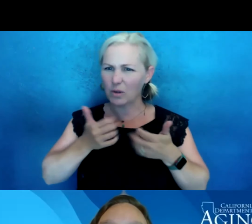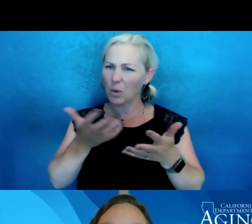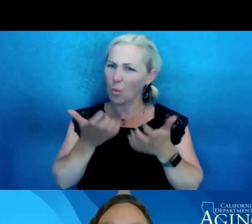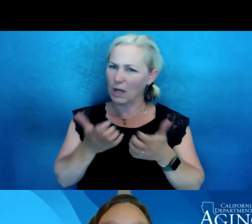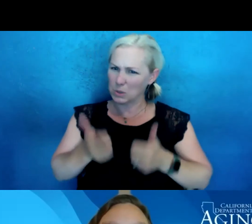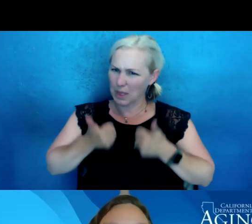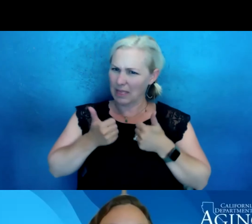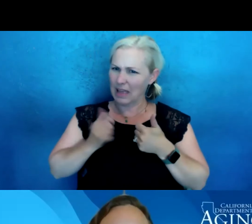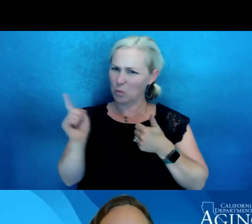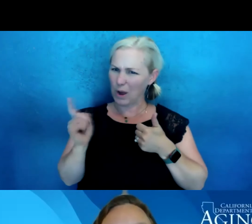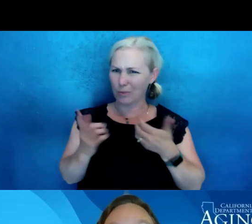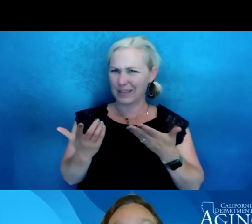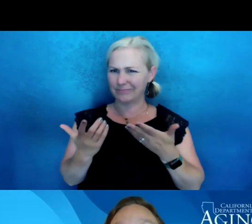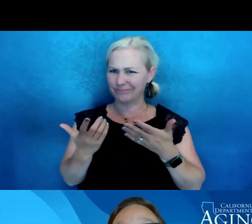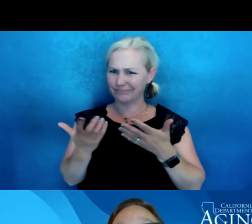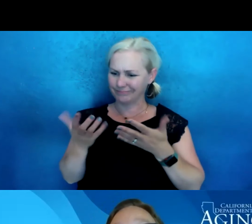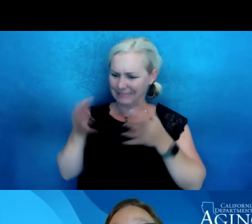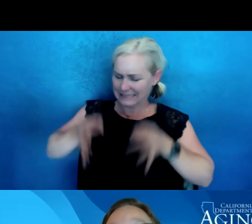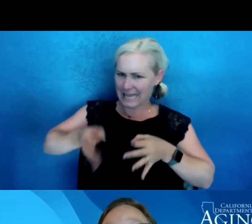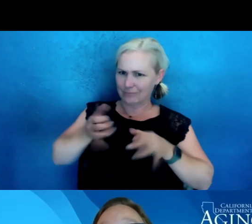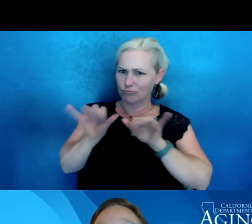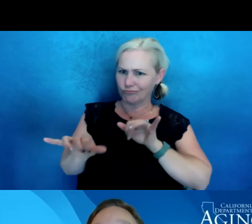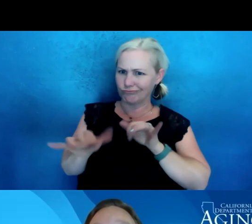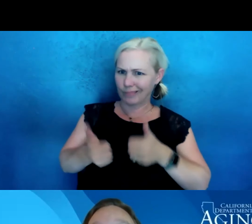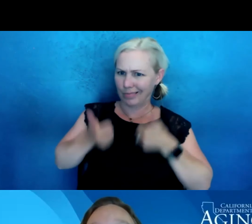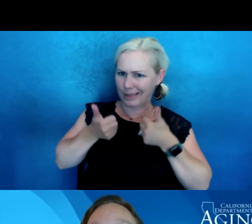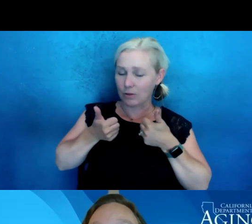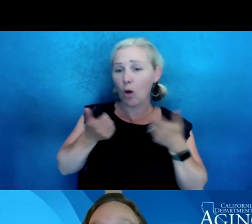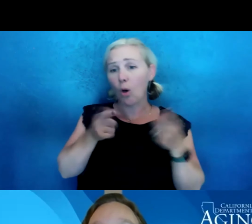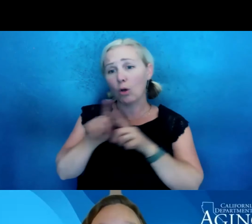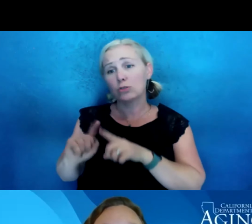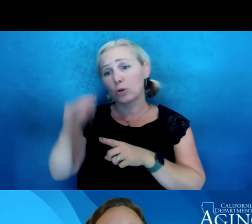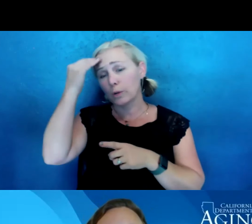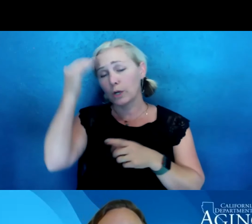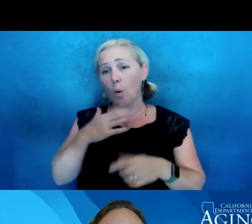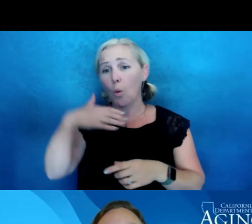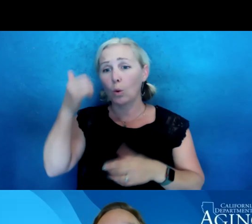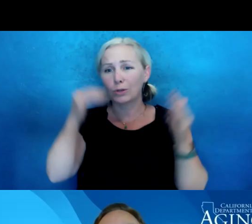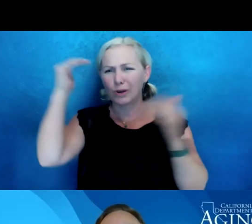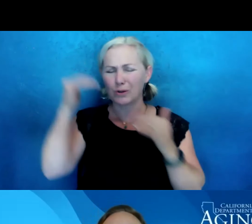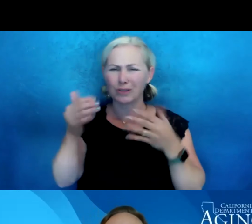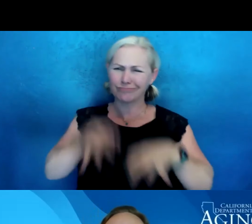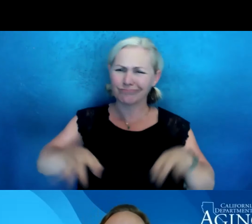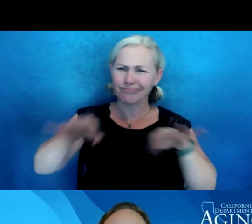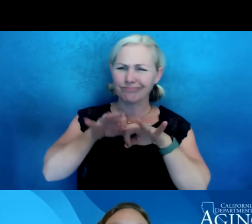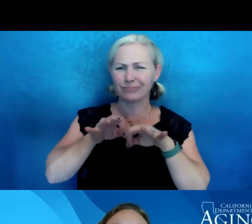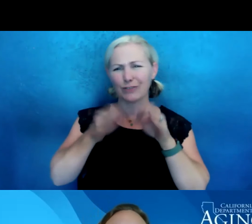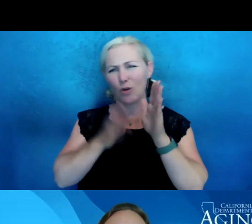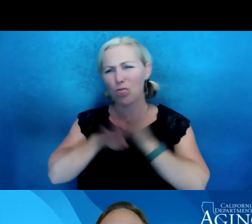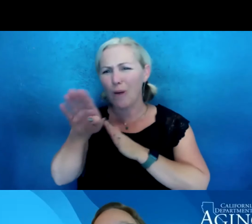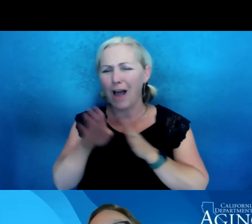homes and communities we choose. And we also know that older adults are essential to thriving communities and families, contributing